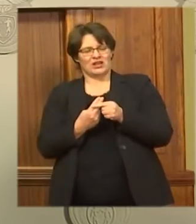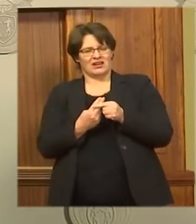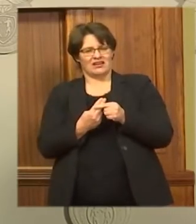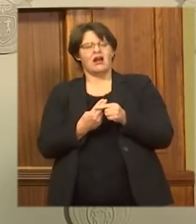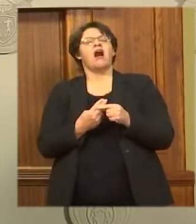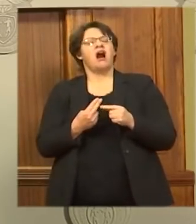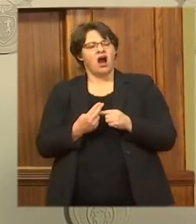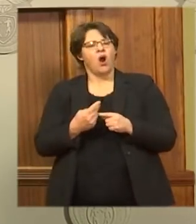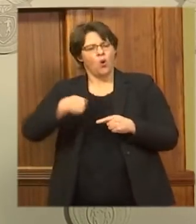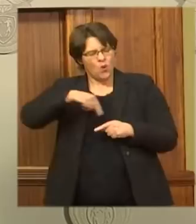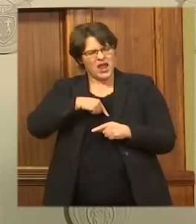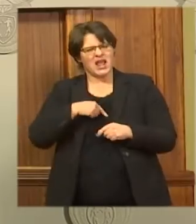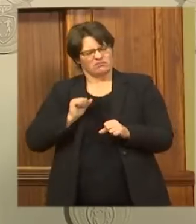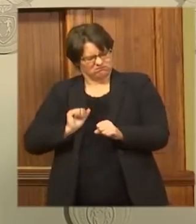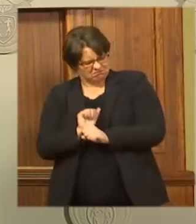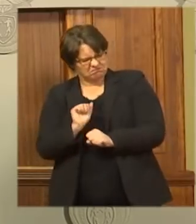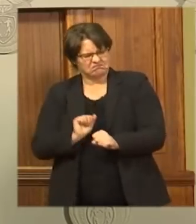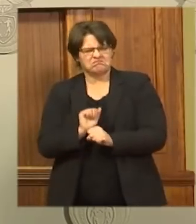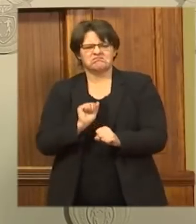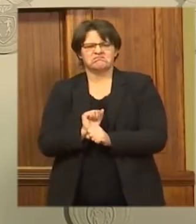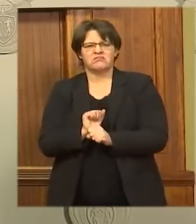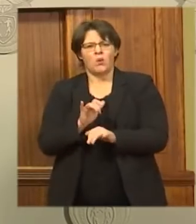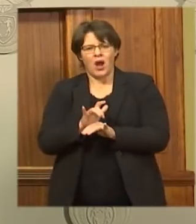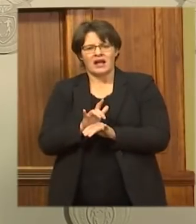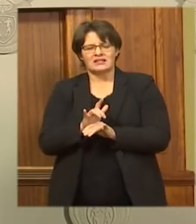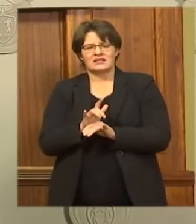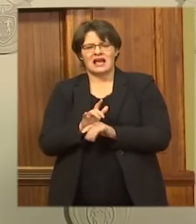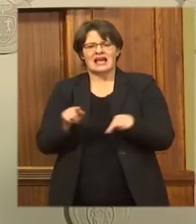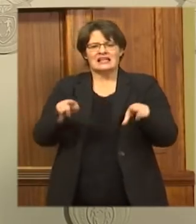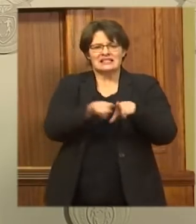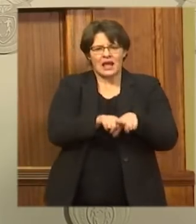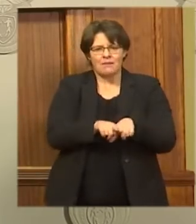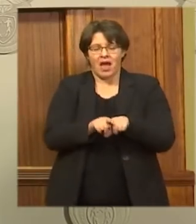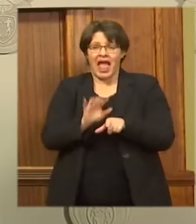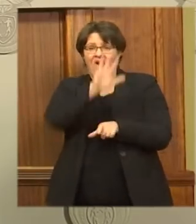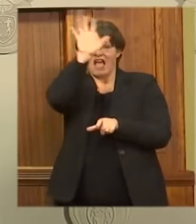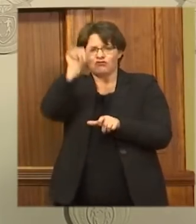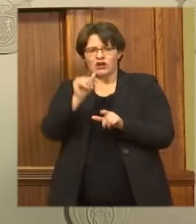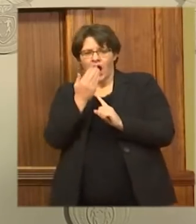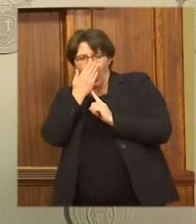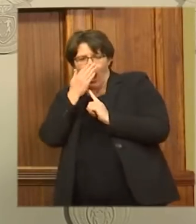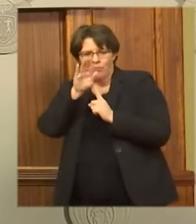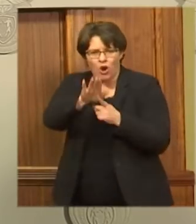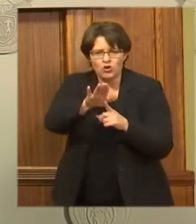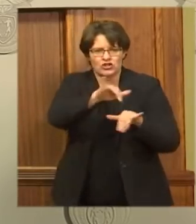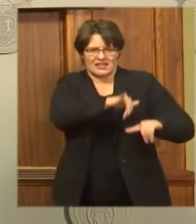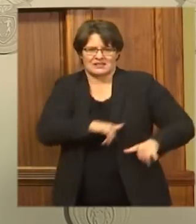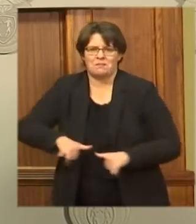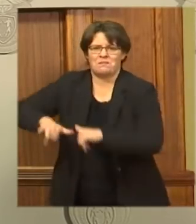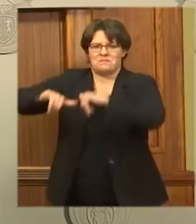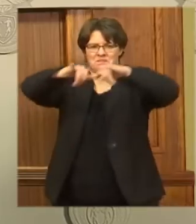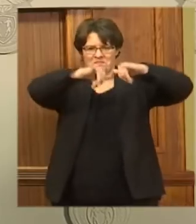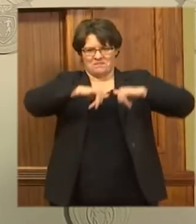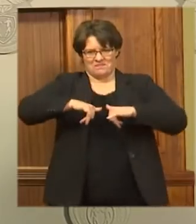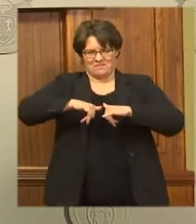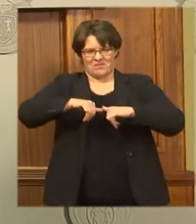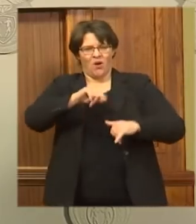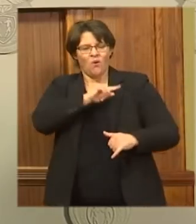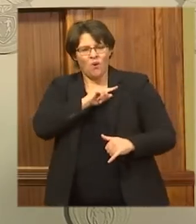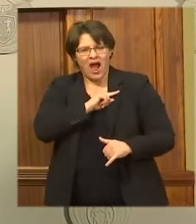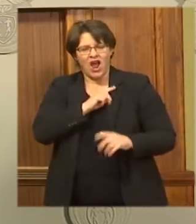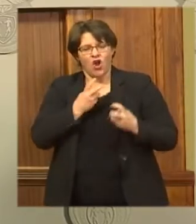involved in forging a common approach across the continent, ensuring that we